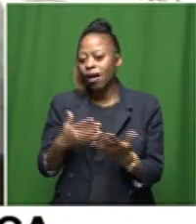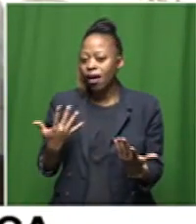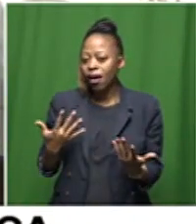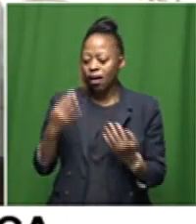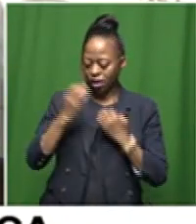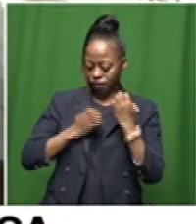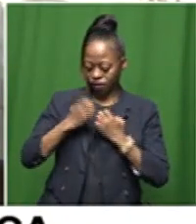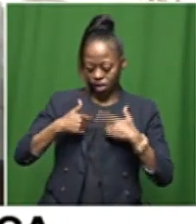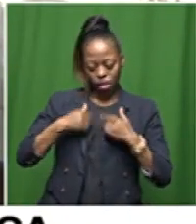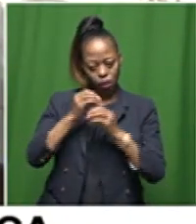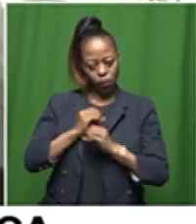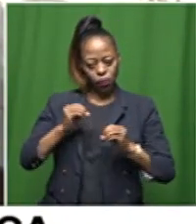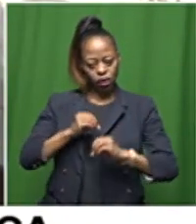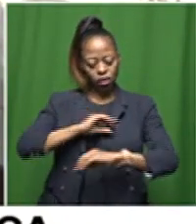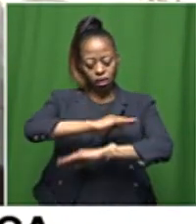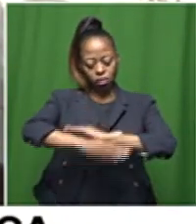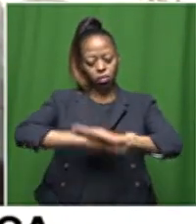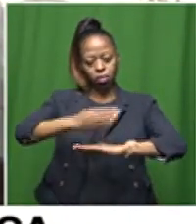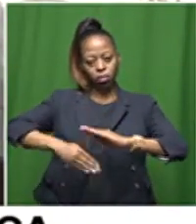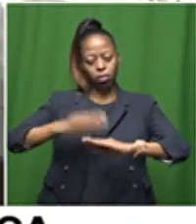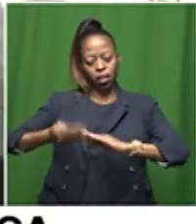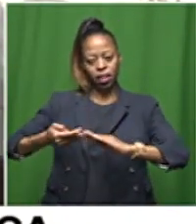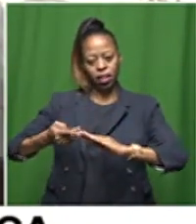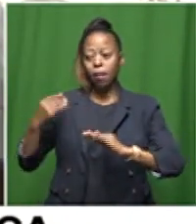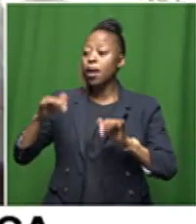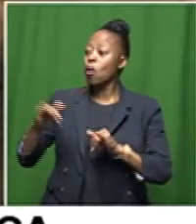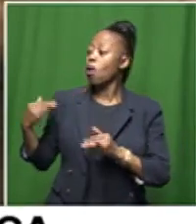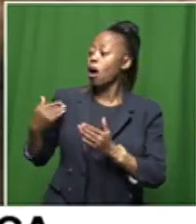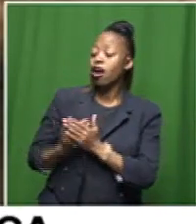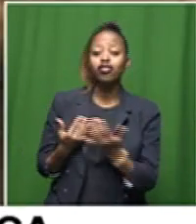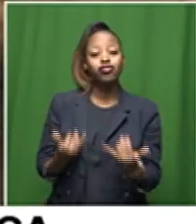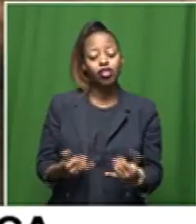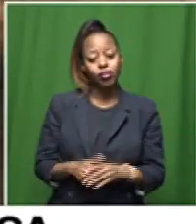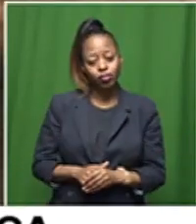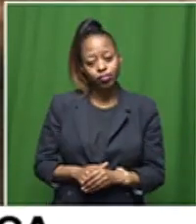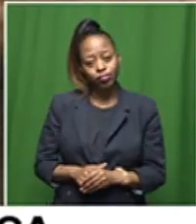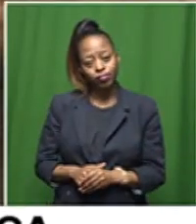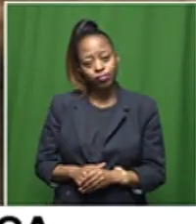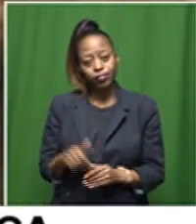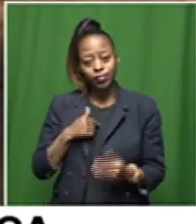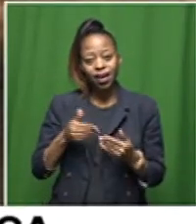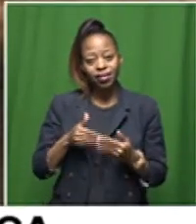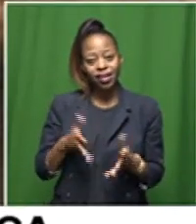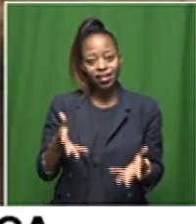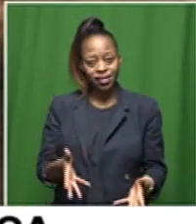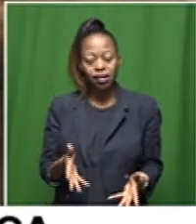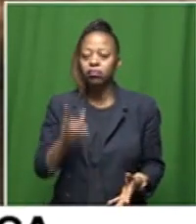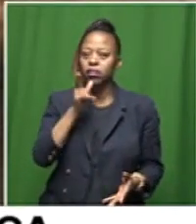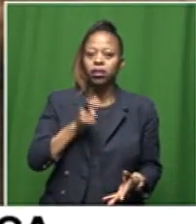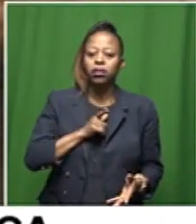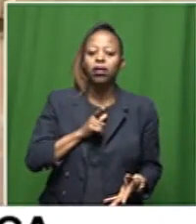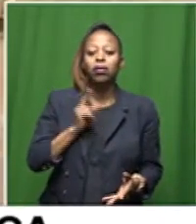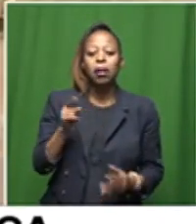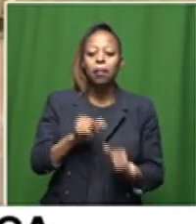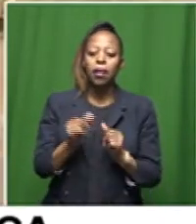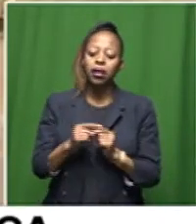After that, they put cast and I've been waiting until today. I started in Botshabelo and I was told to rather